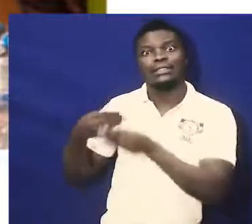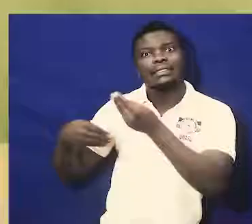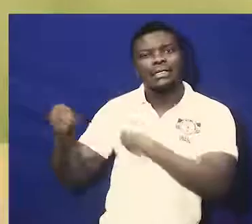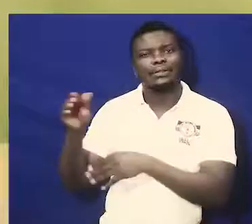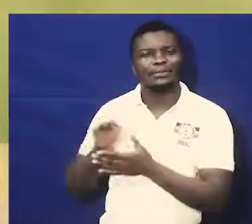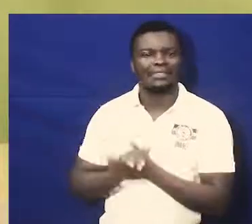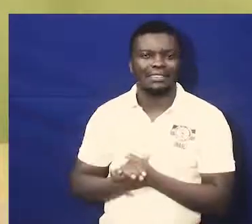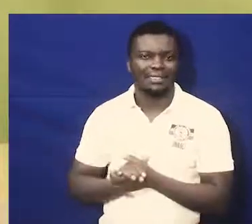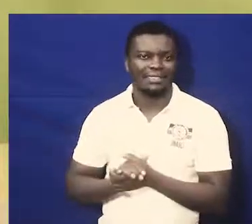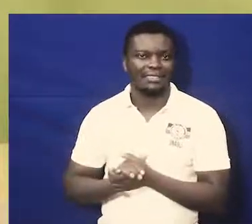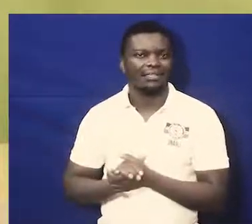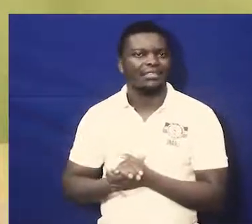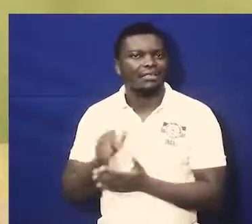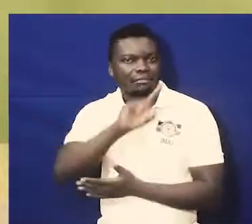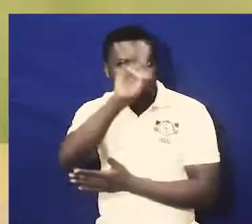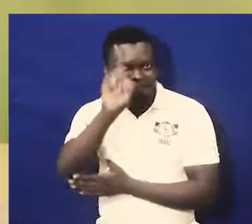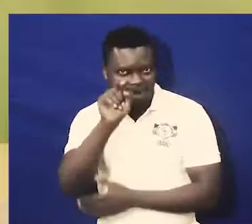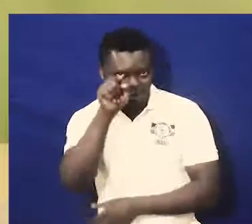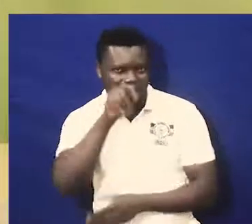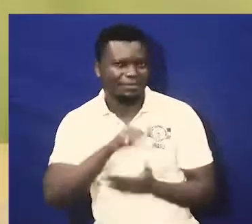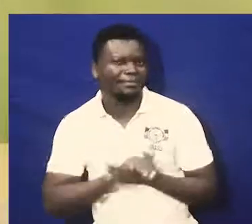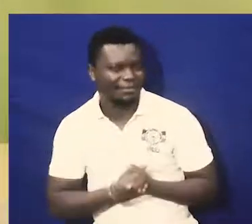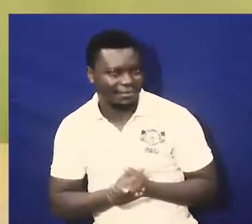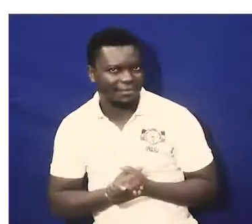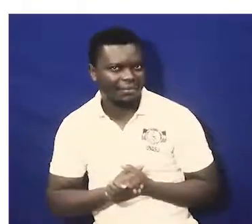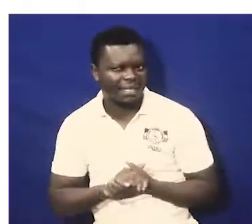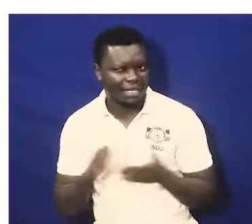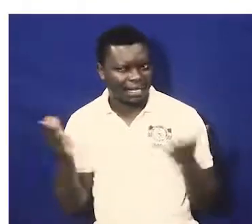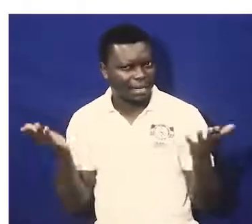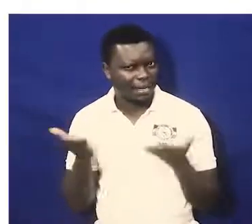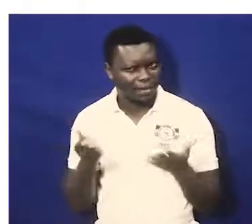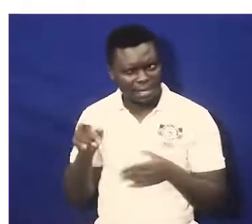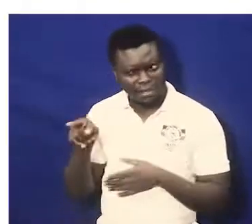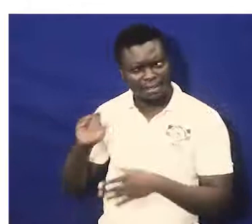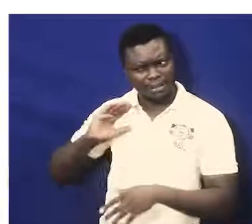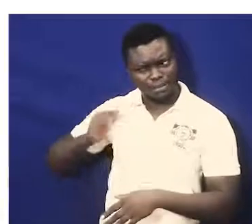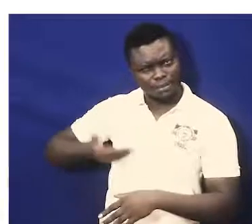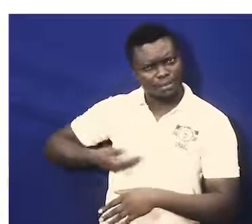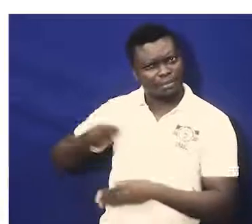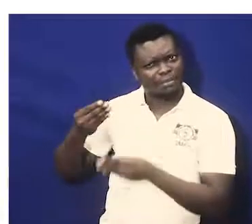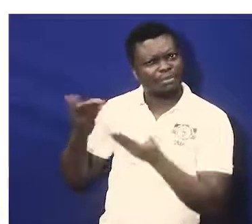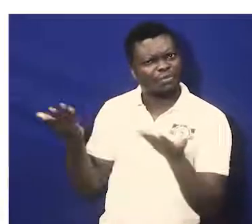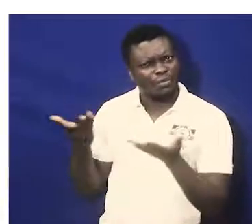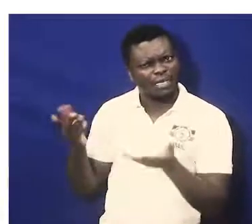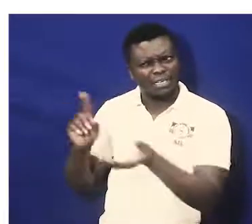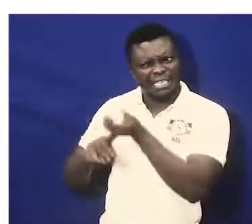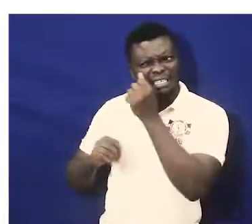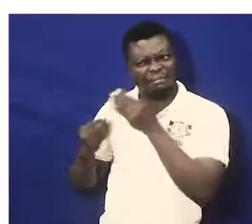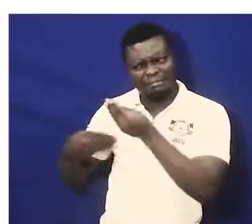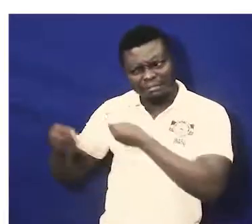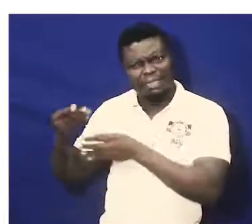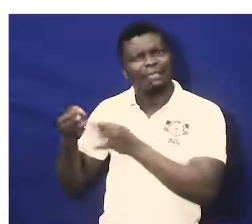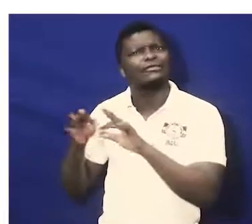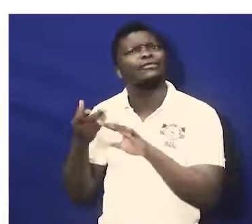I have a question for you. Where does Nalongo get all these items from?